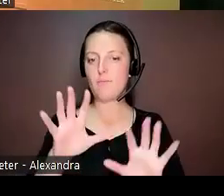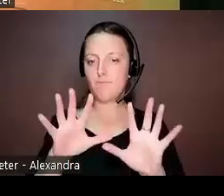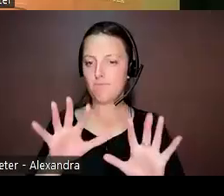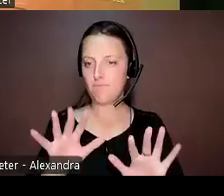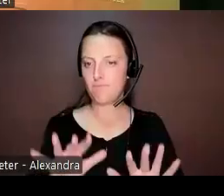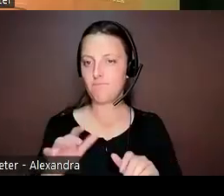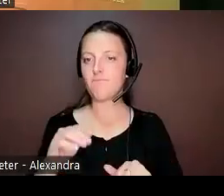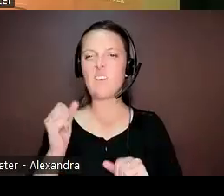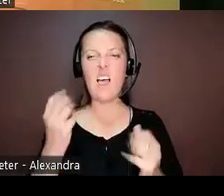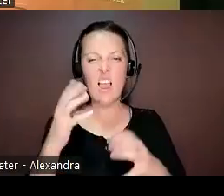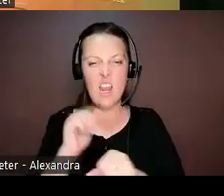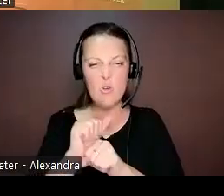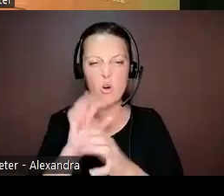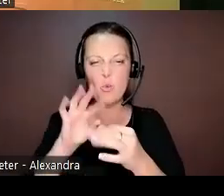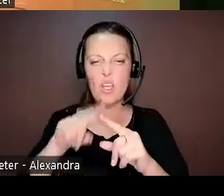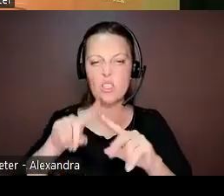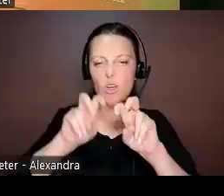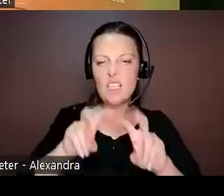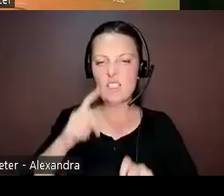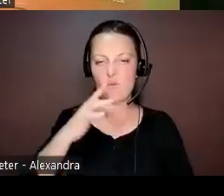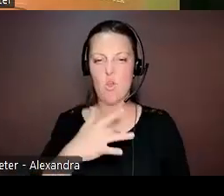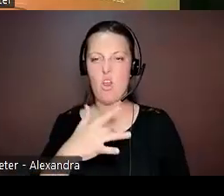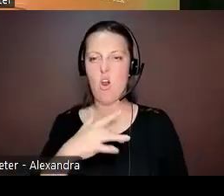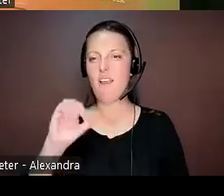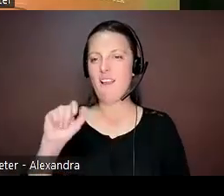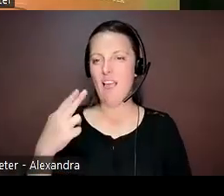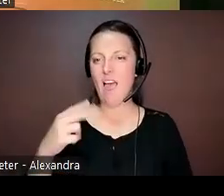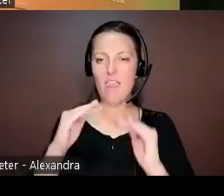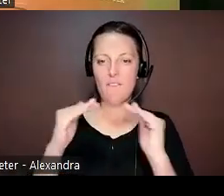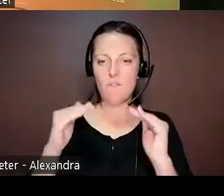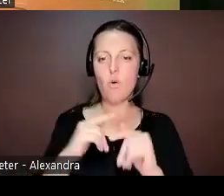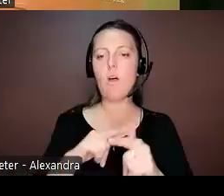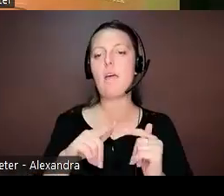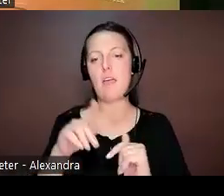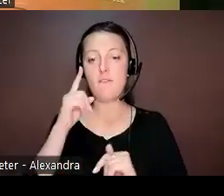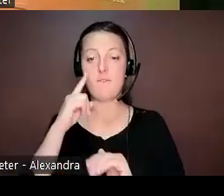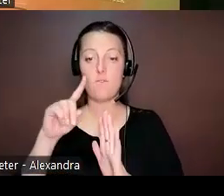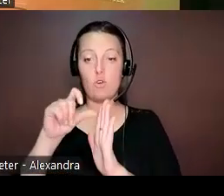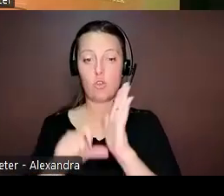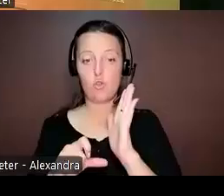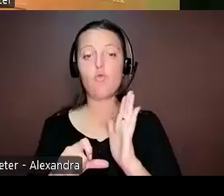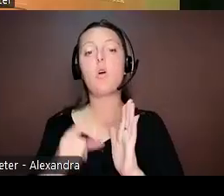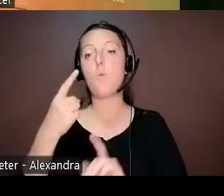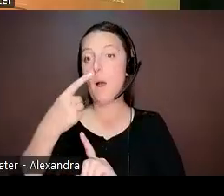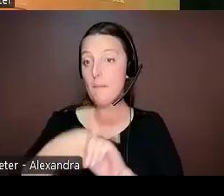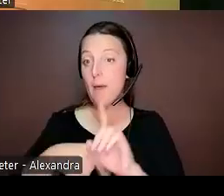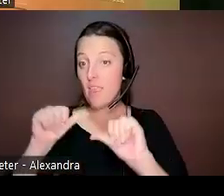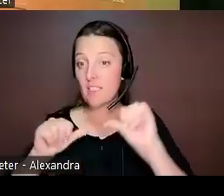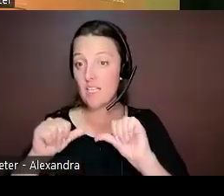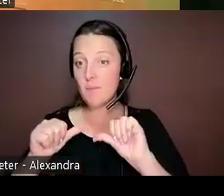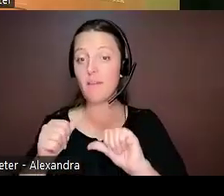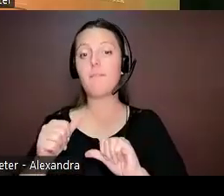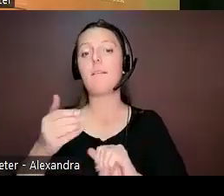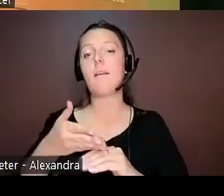cardiac cath level, and then surgery 1 month assessment with a cognitive follow-up, as well as monthly